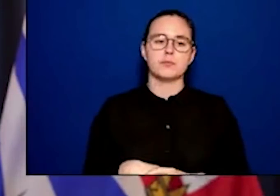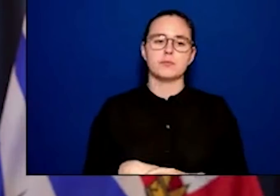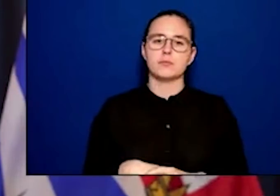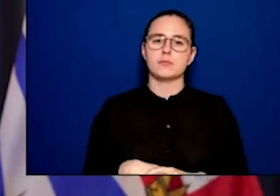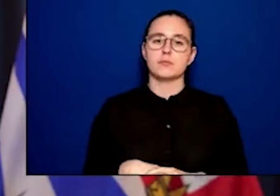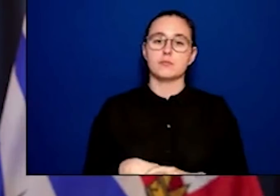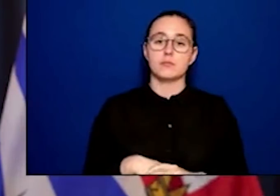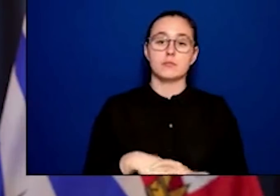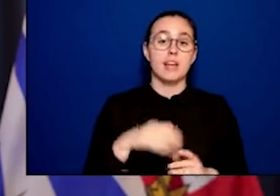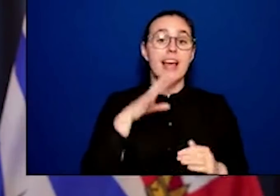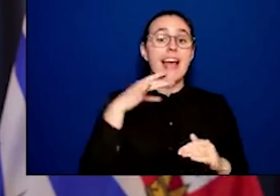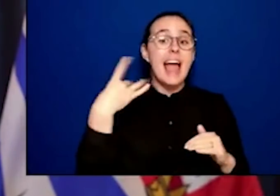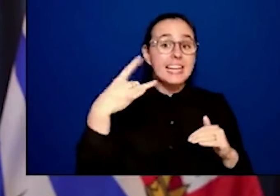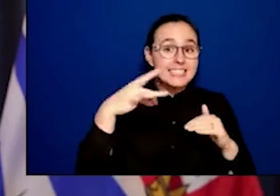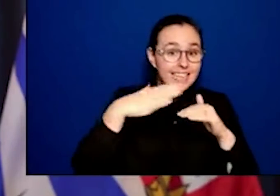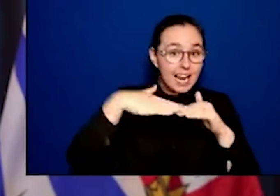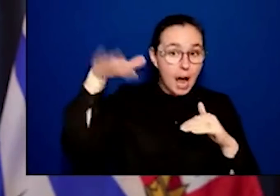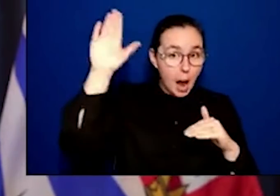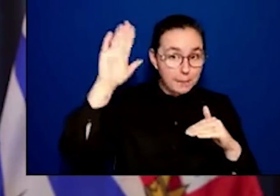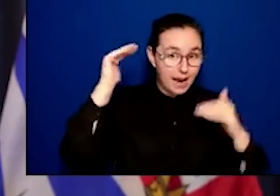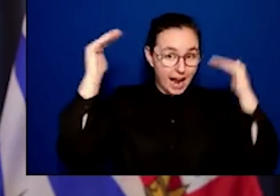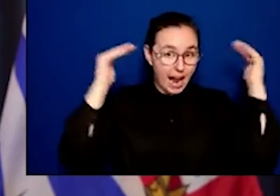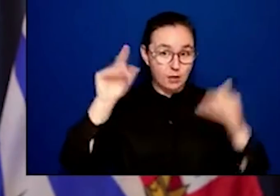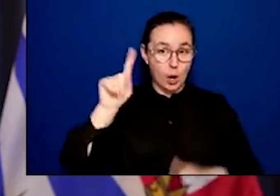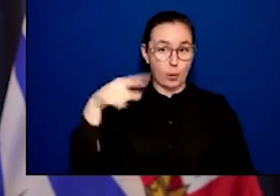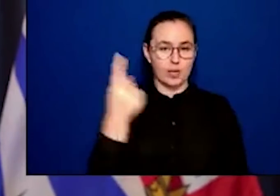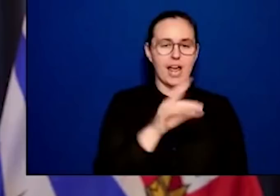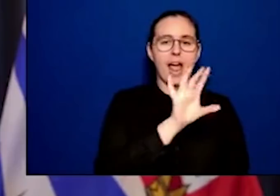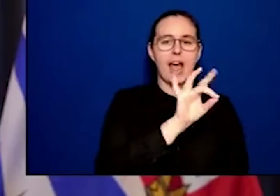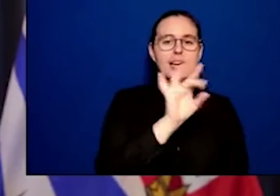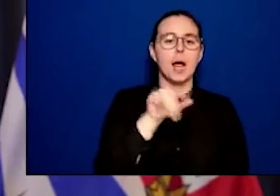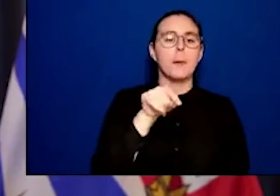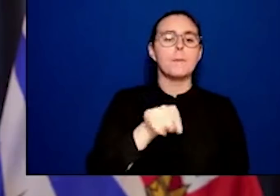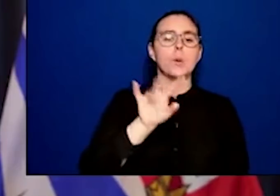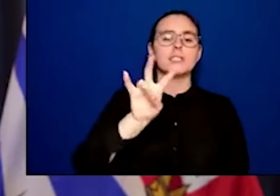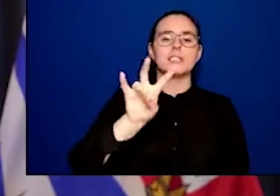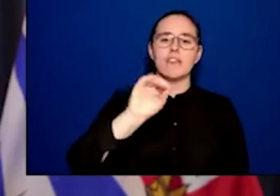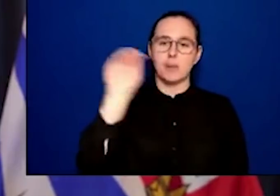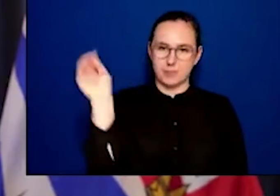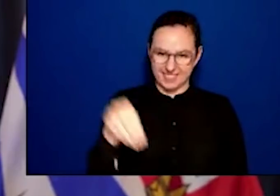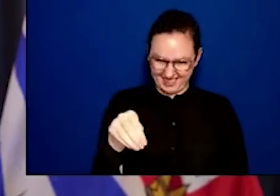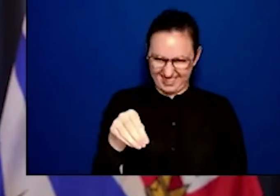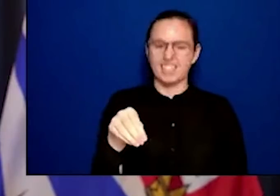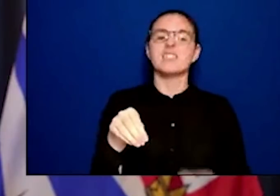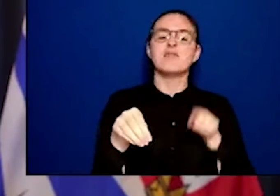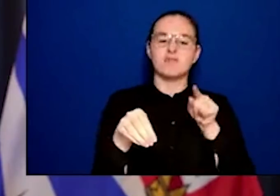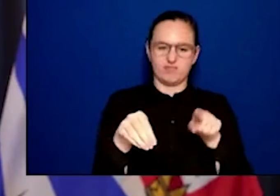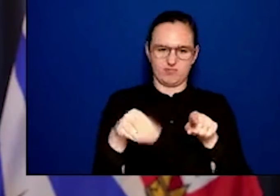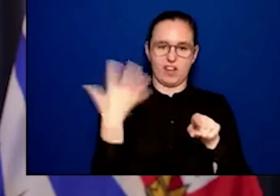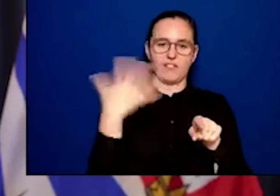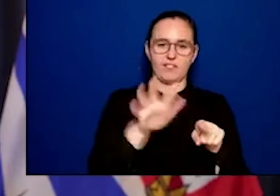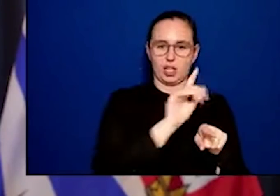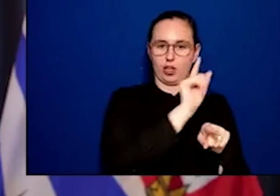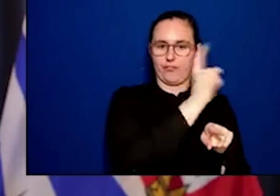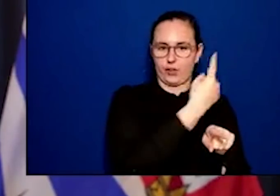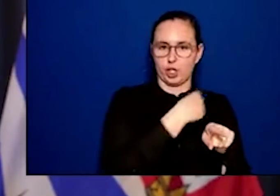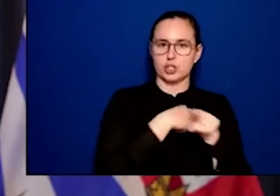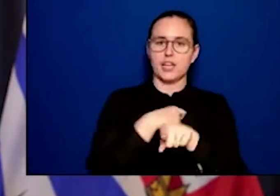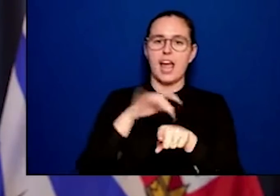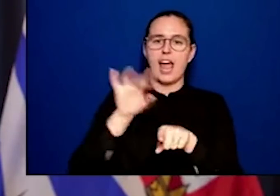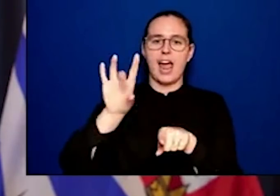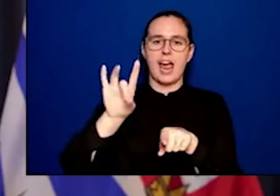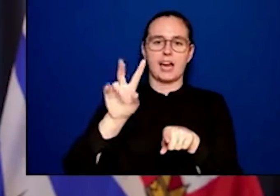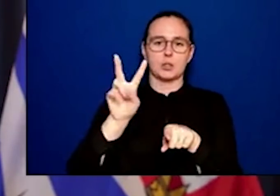adults, those numbers are 88.7% of eligible people 18 plus with their first dose, 82.3%